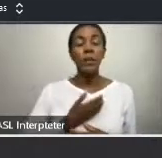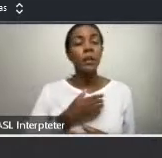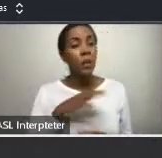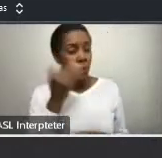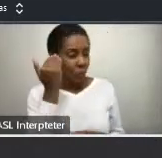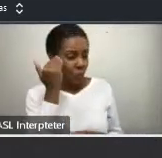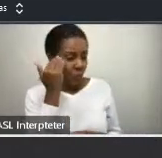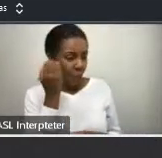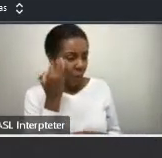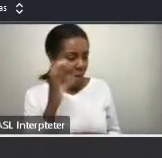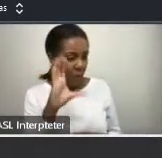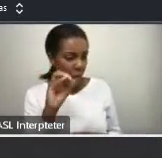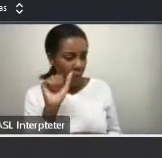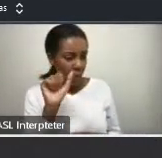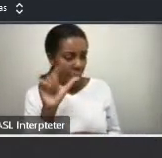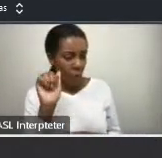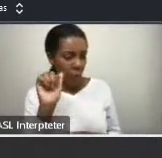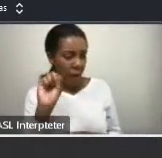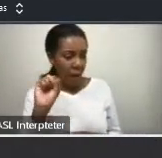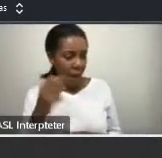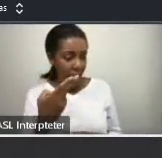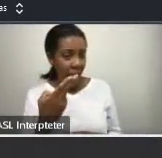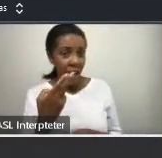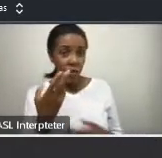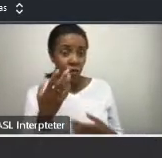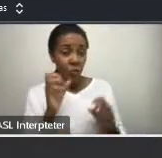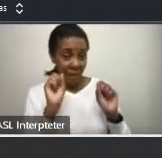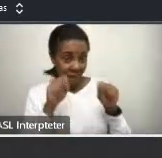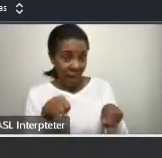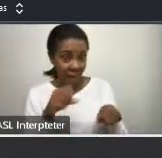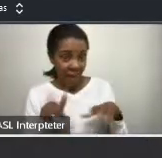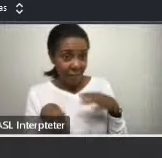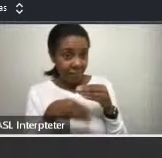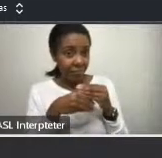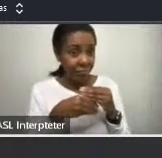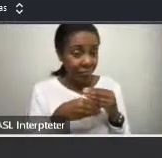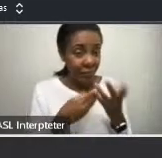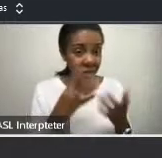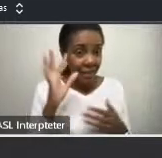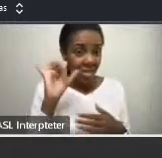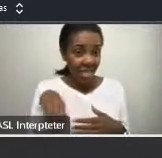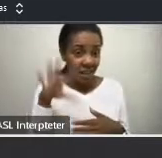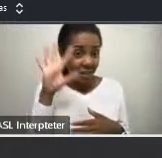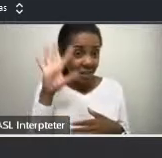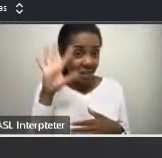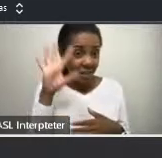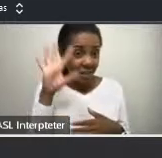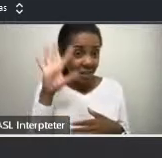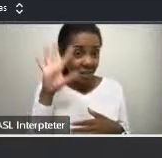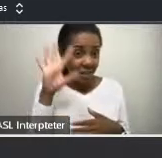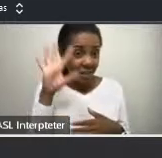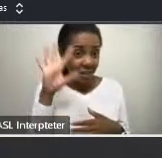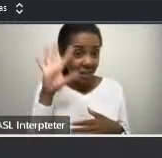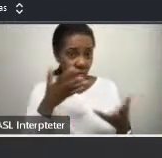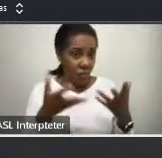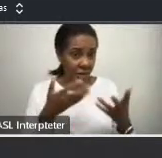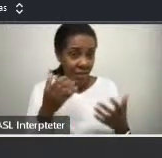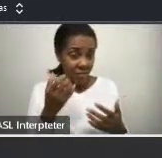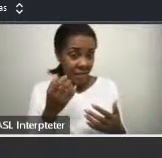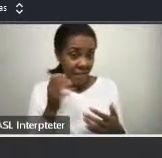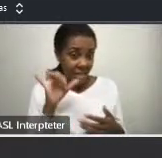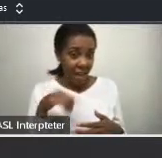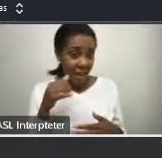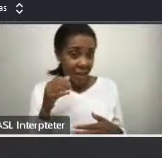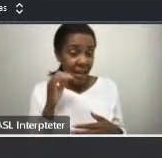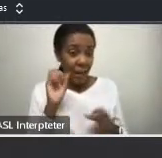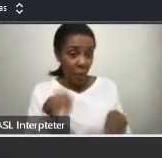one of those chemicals or substances that we could put in there by the federal writ? Do you have any idea whether that's something we